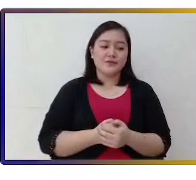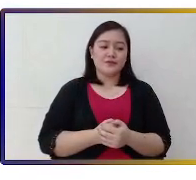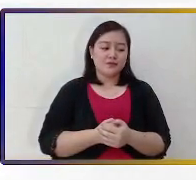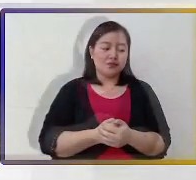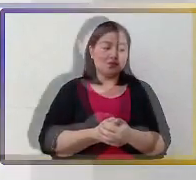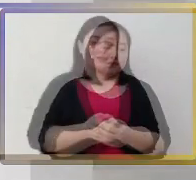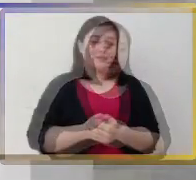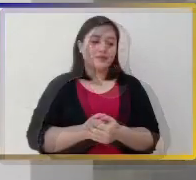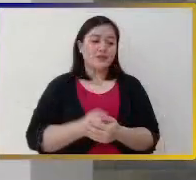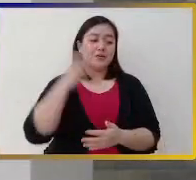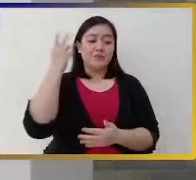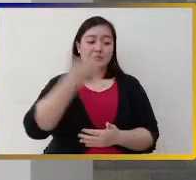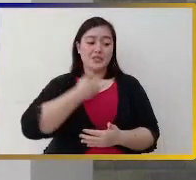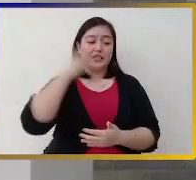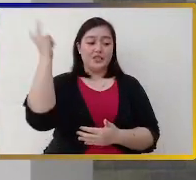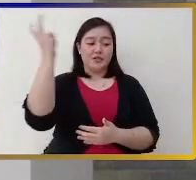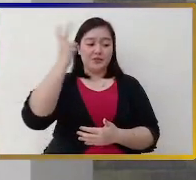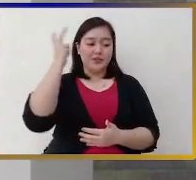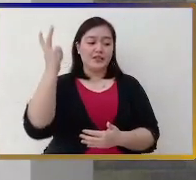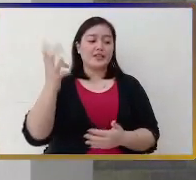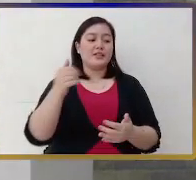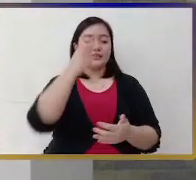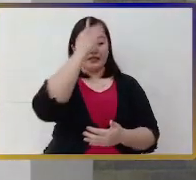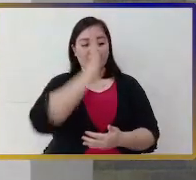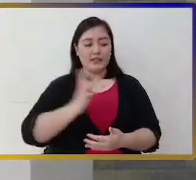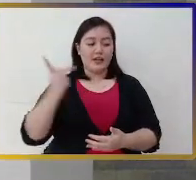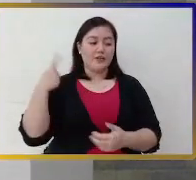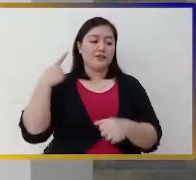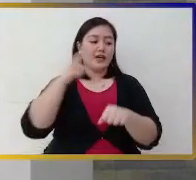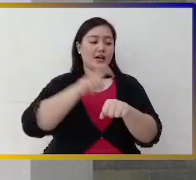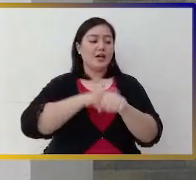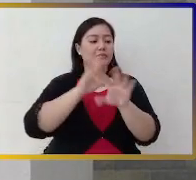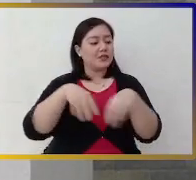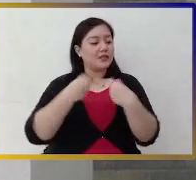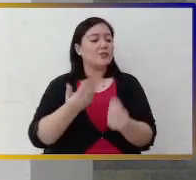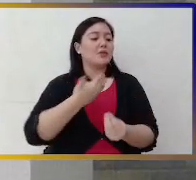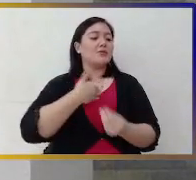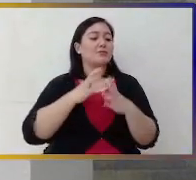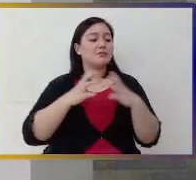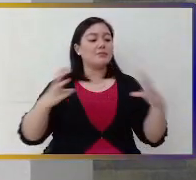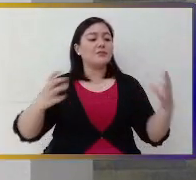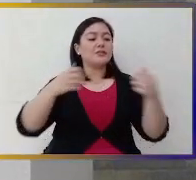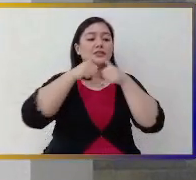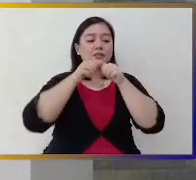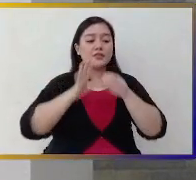blessed. And I am amazed that he take the time to give me